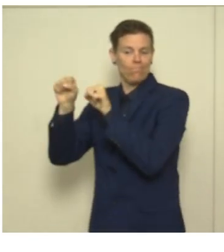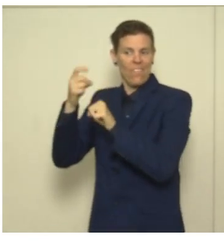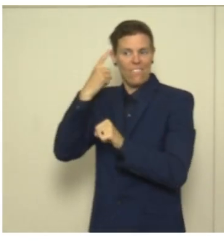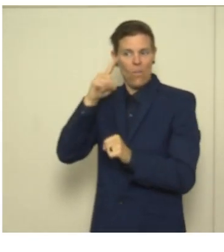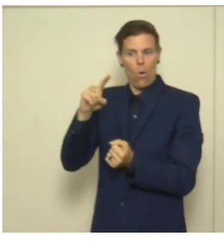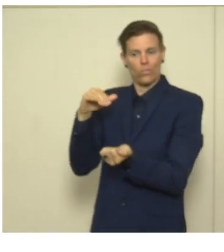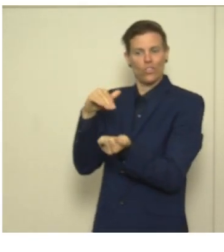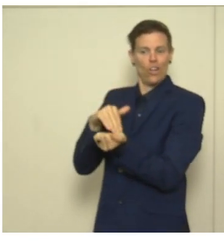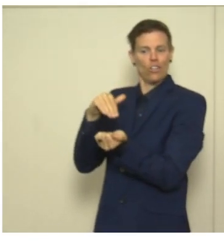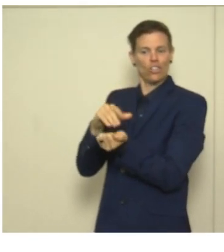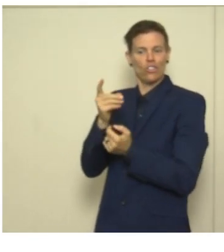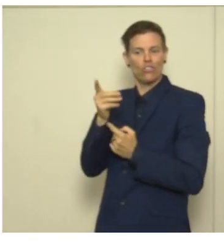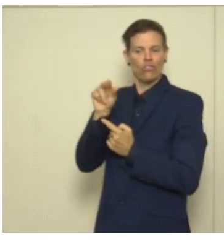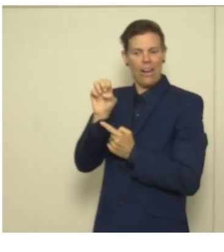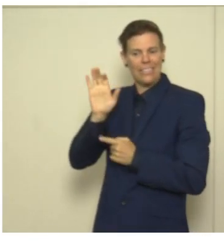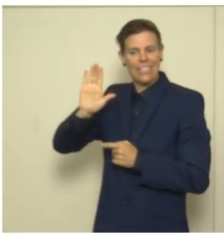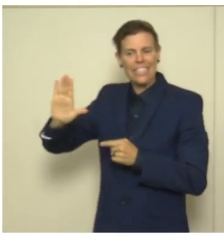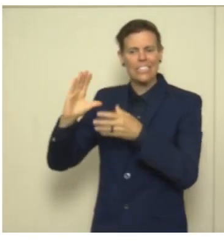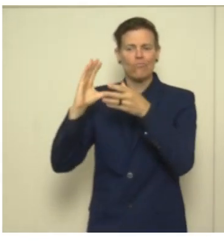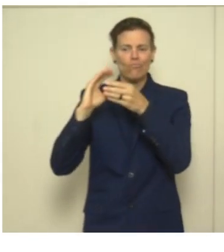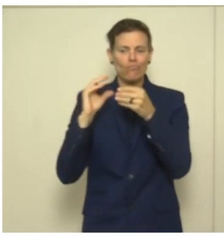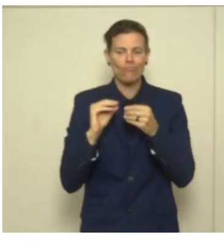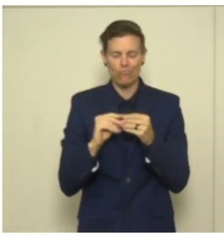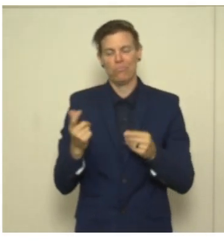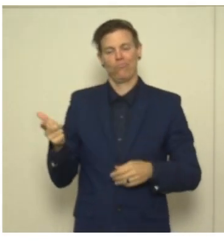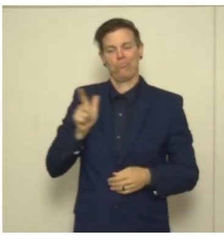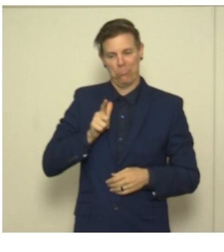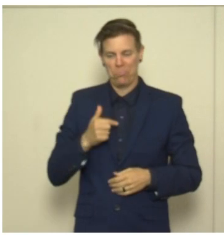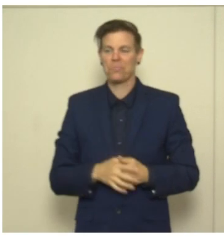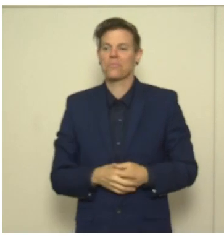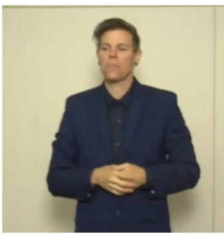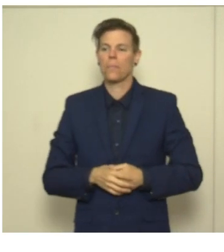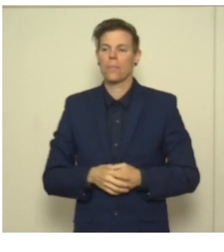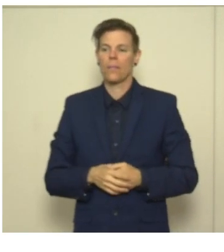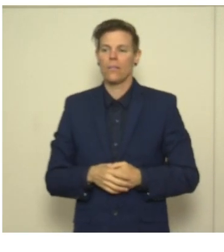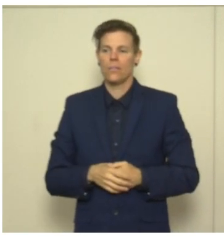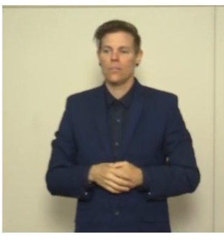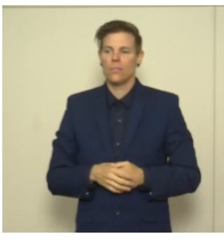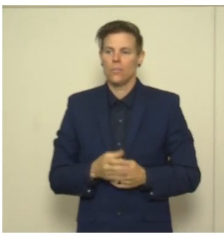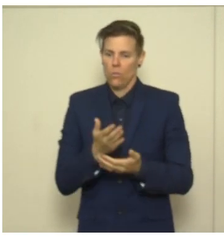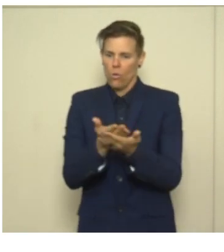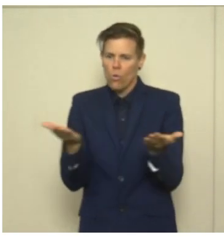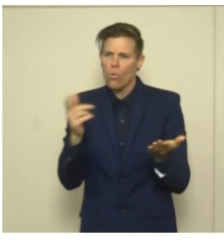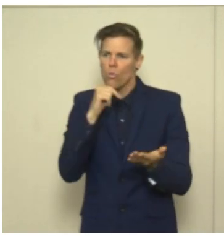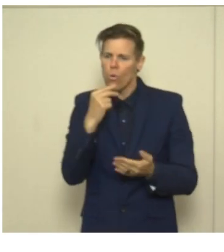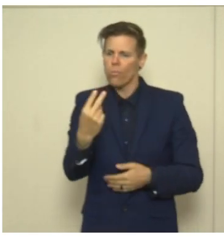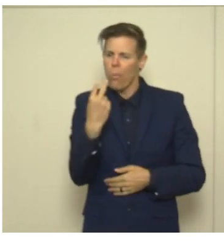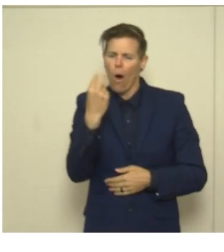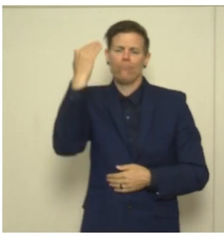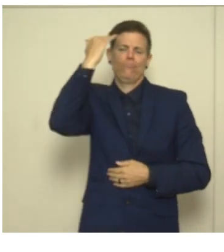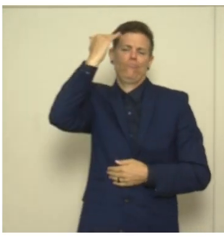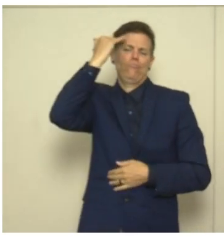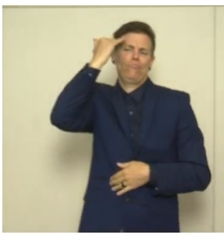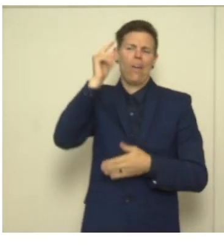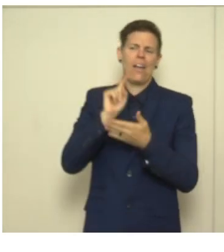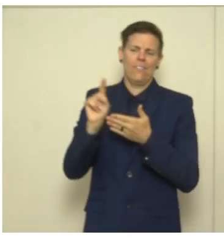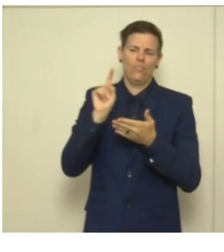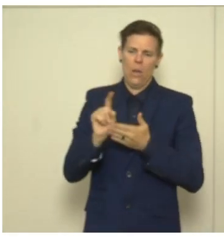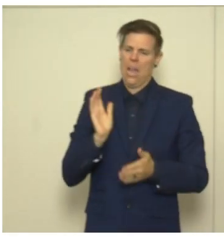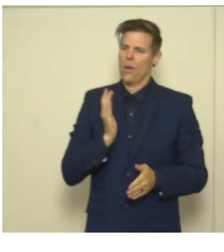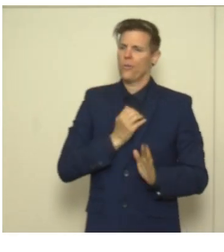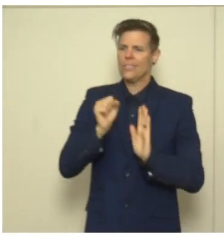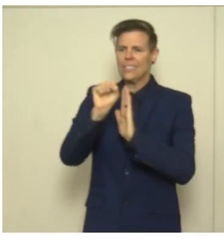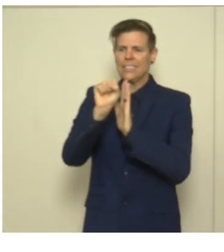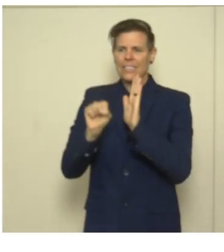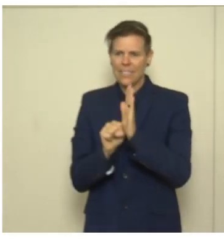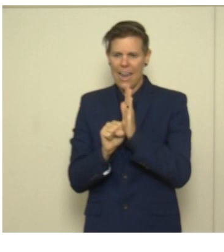for us. For those of you who watch routinely, you'll recognize it as our statewide public health gating